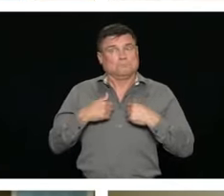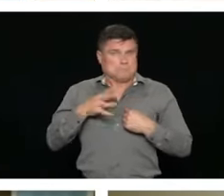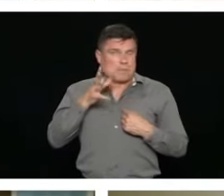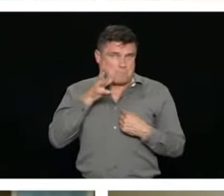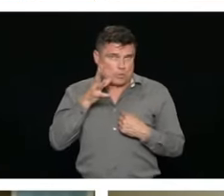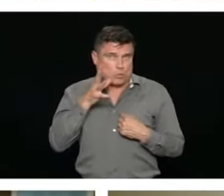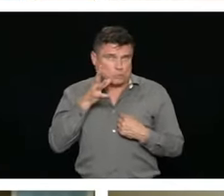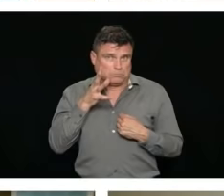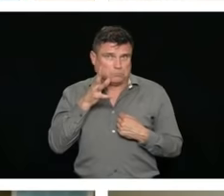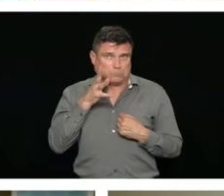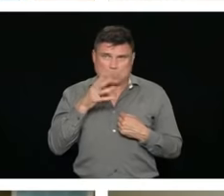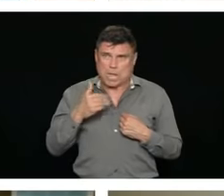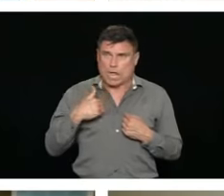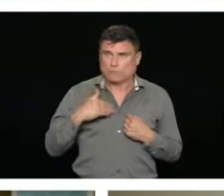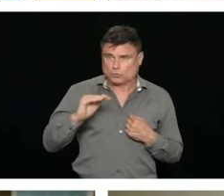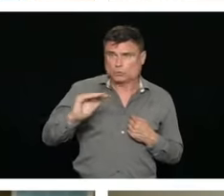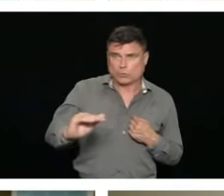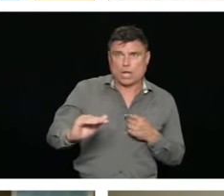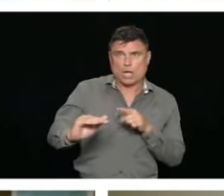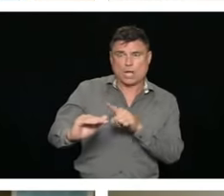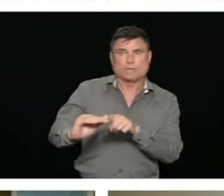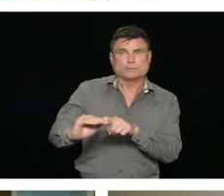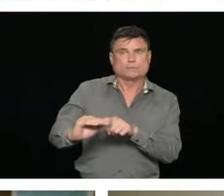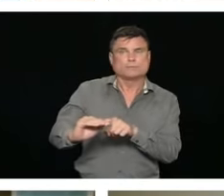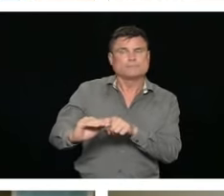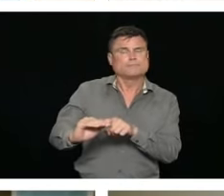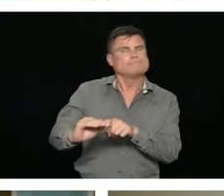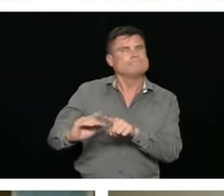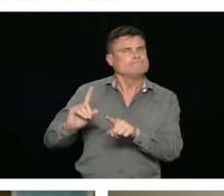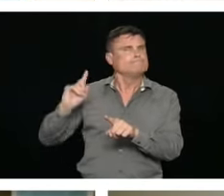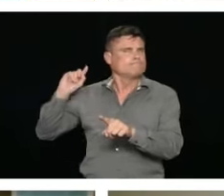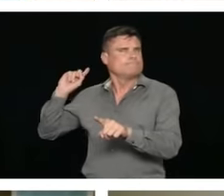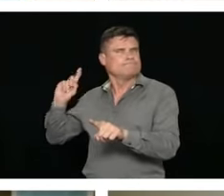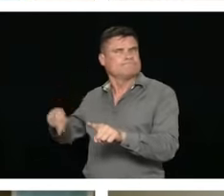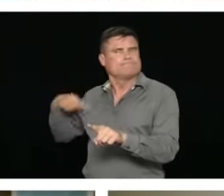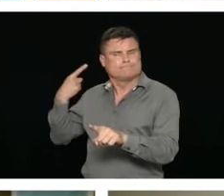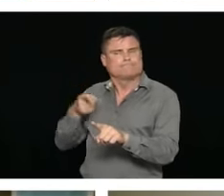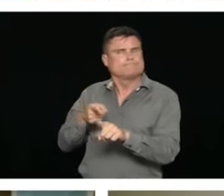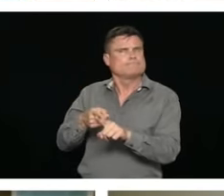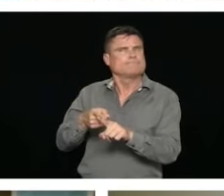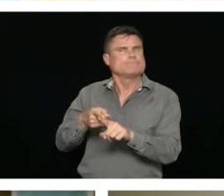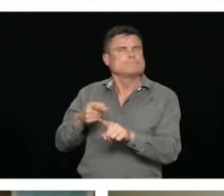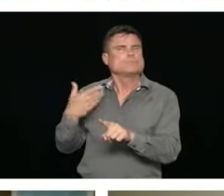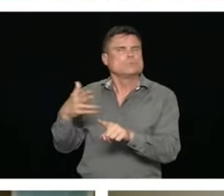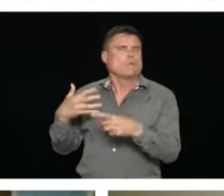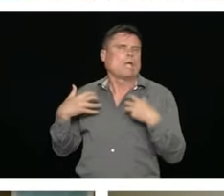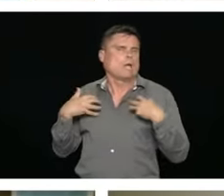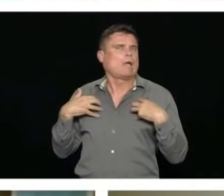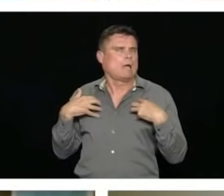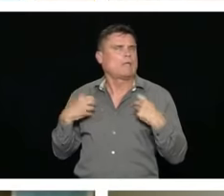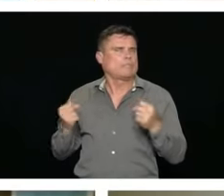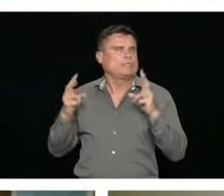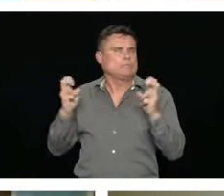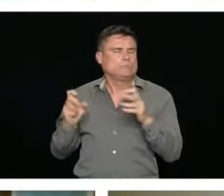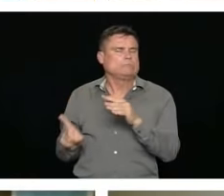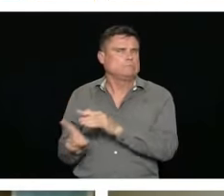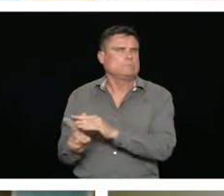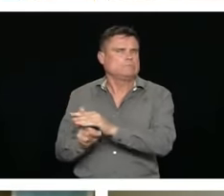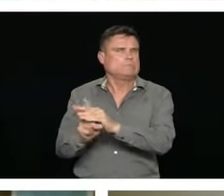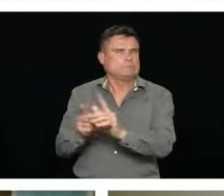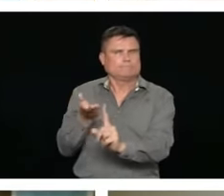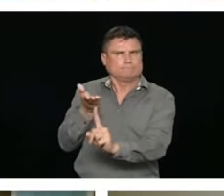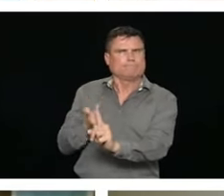guide for K-12 schools, that students may come to school even if they had a person in their home presently diagnosed with